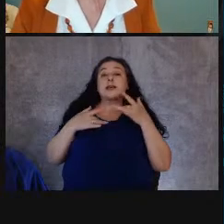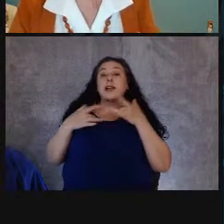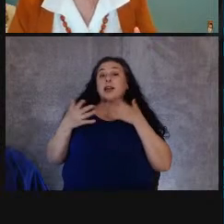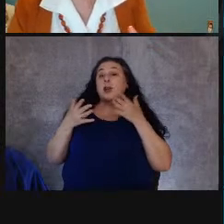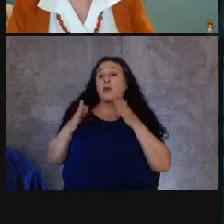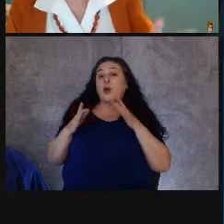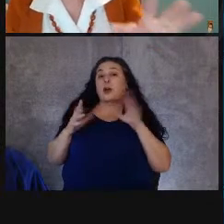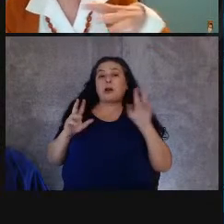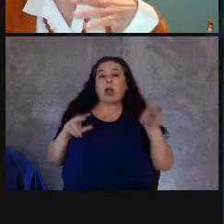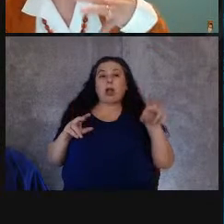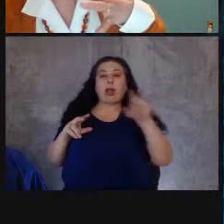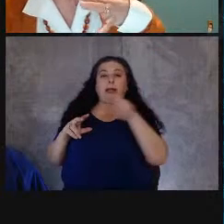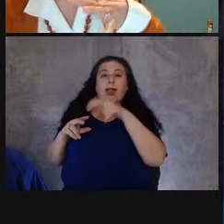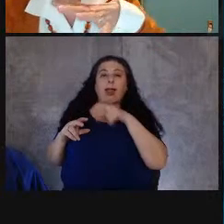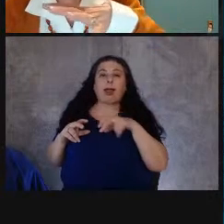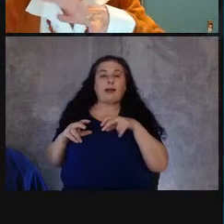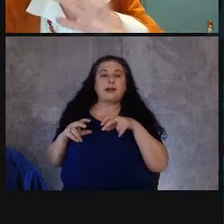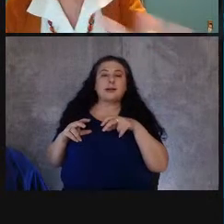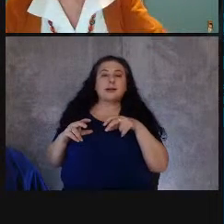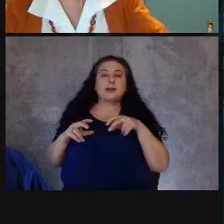go around and